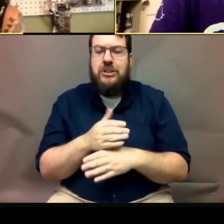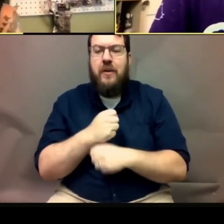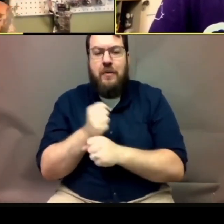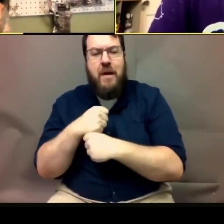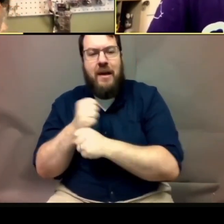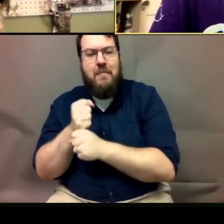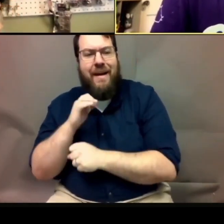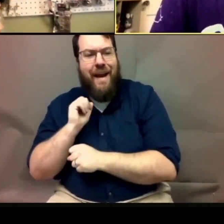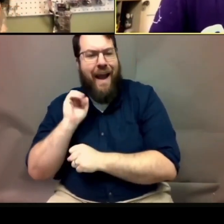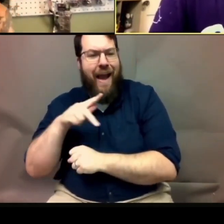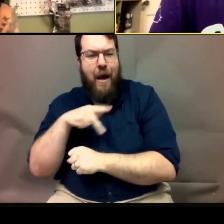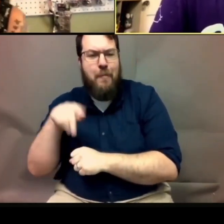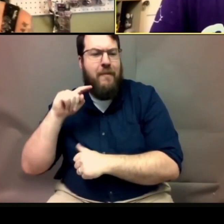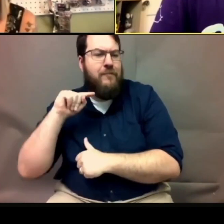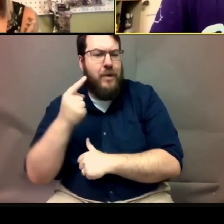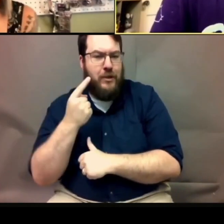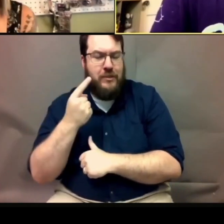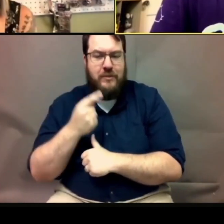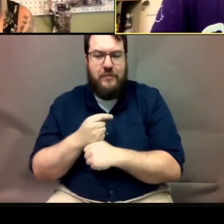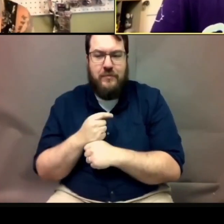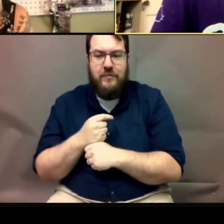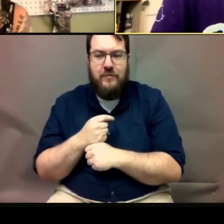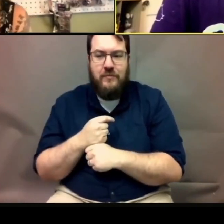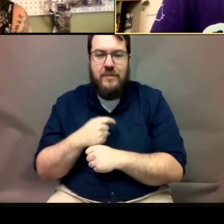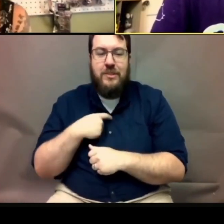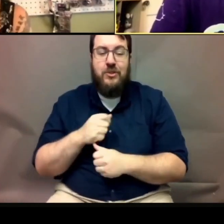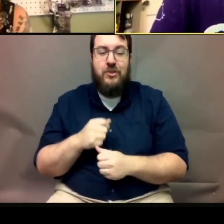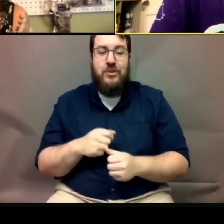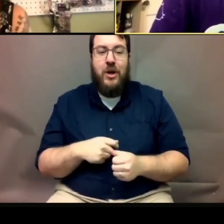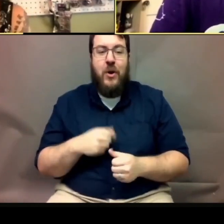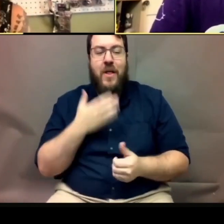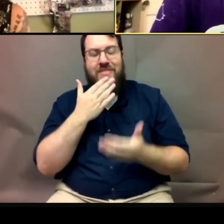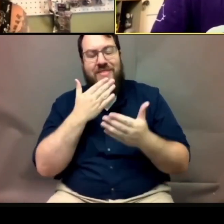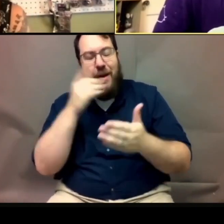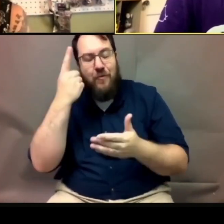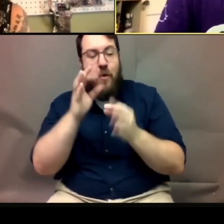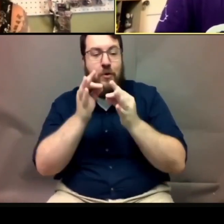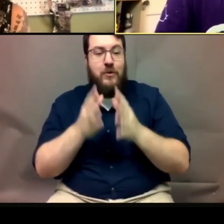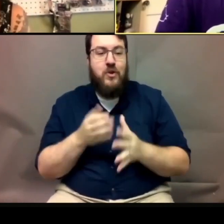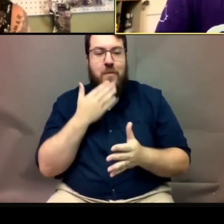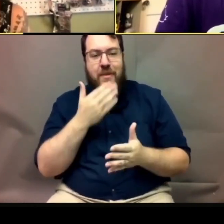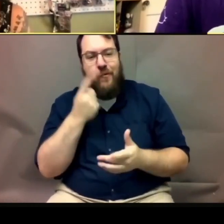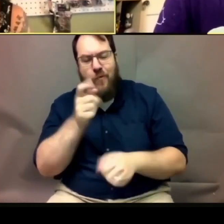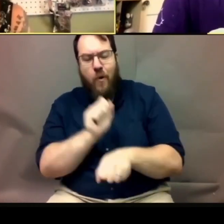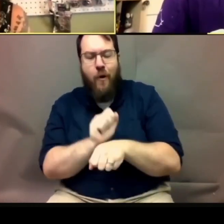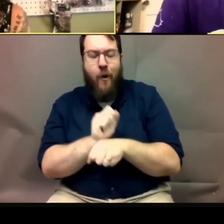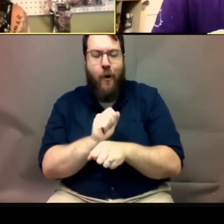first. Shout out to our interpreters, by the way. Yes. Thank you for their hard work.